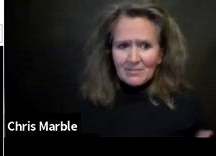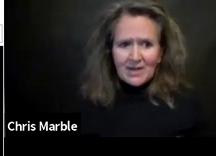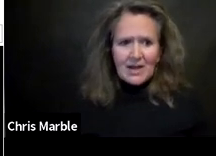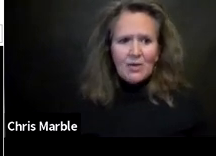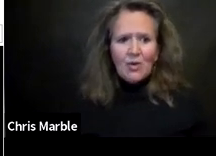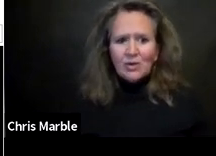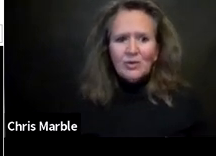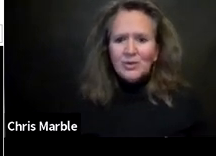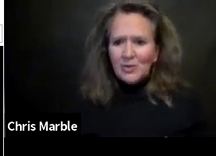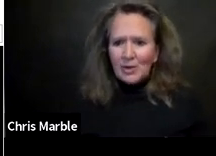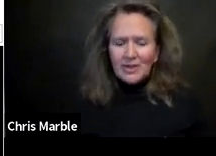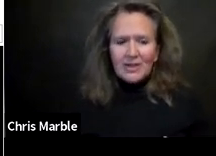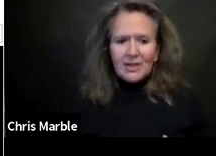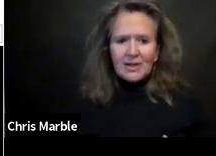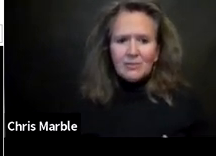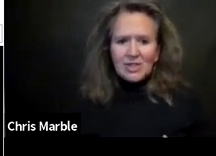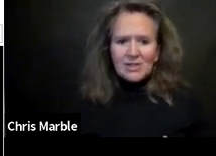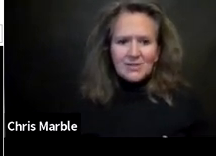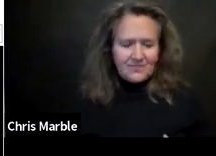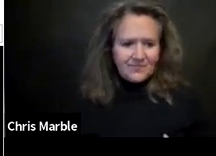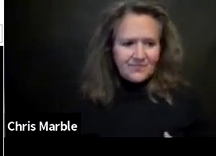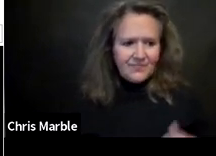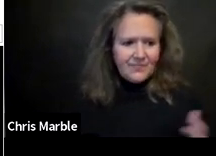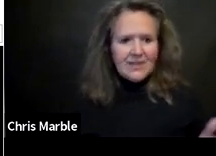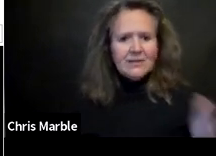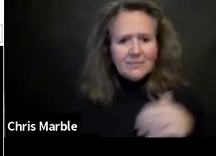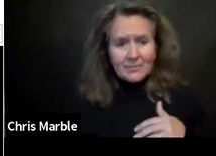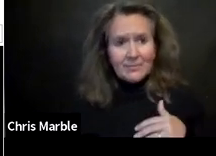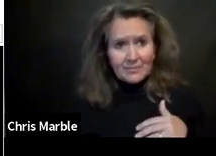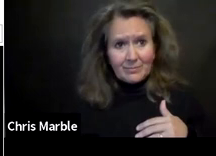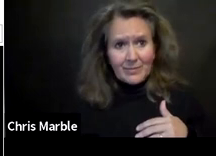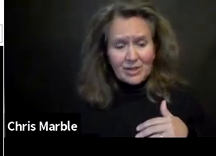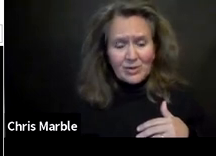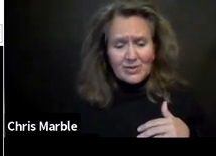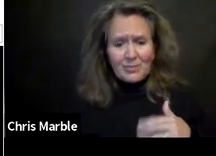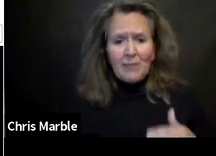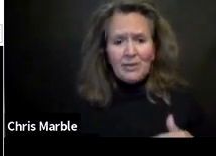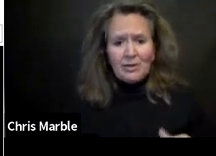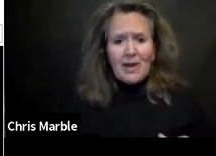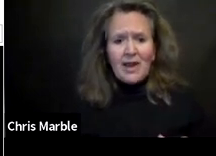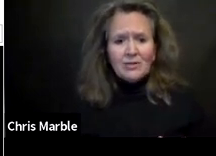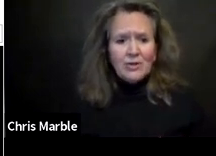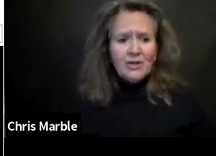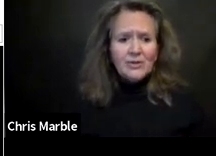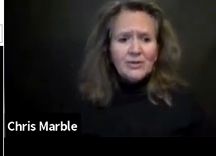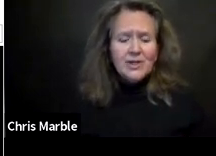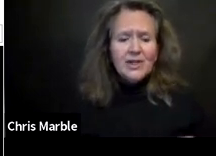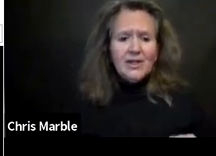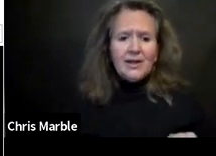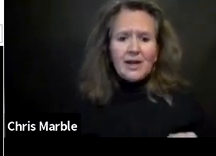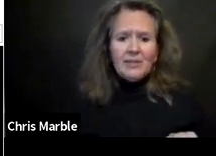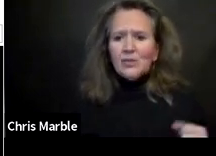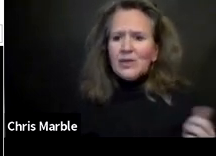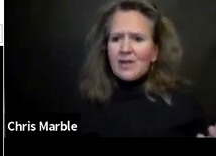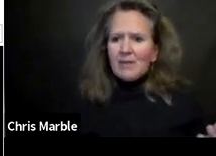FaceTime by now or Google Duo, which is used popularly by Android users.